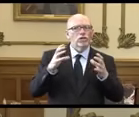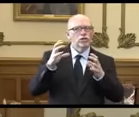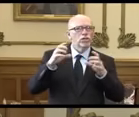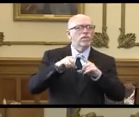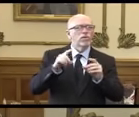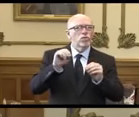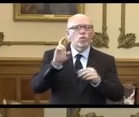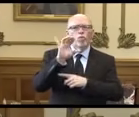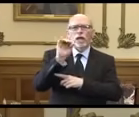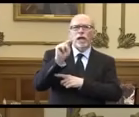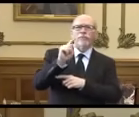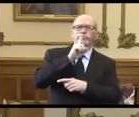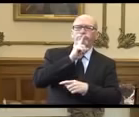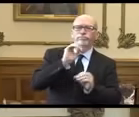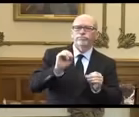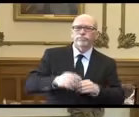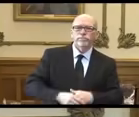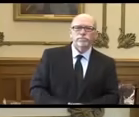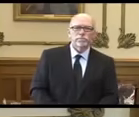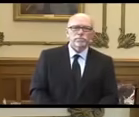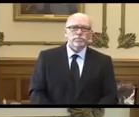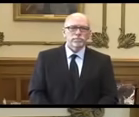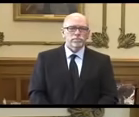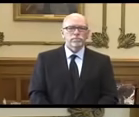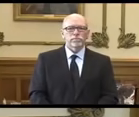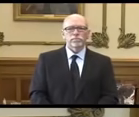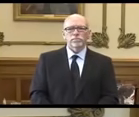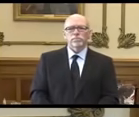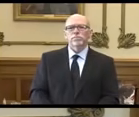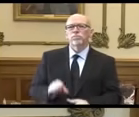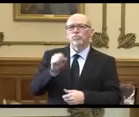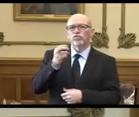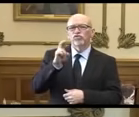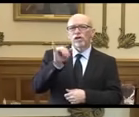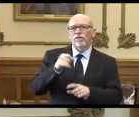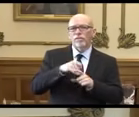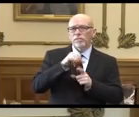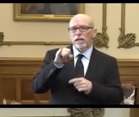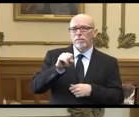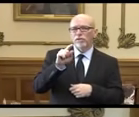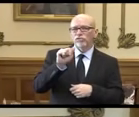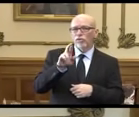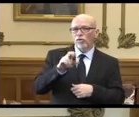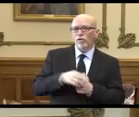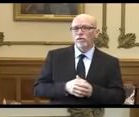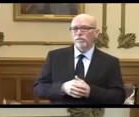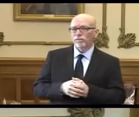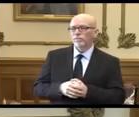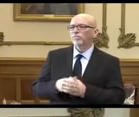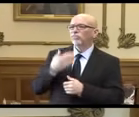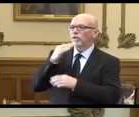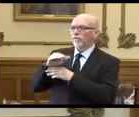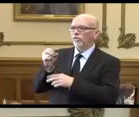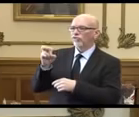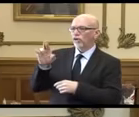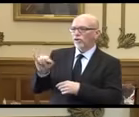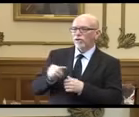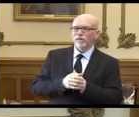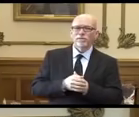was not a riot. Thank you, Jeff. Sherry with the Indianapolis Star. Good afternoon,